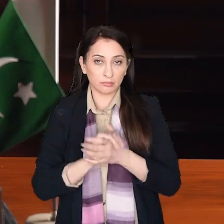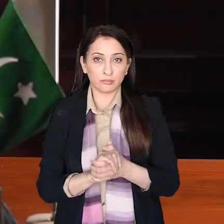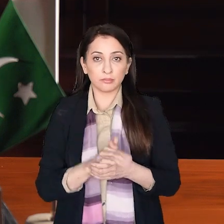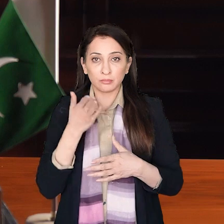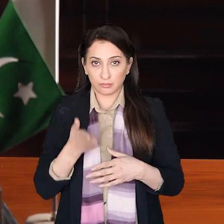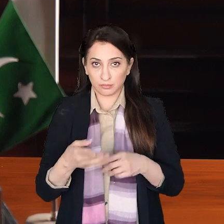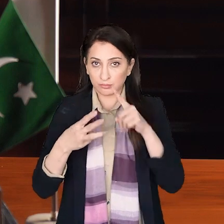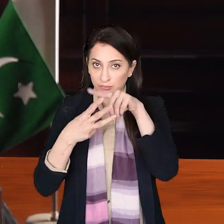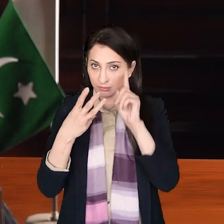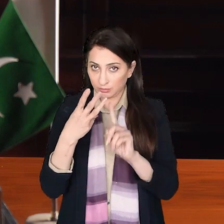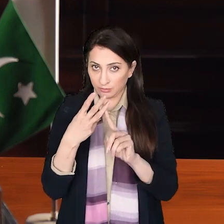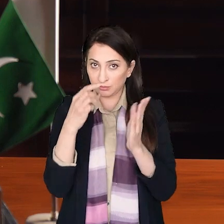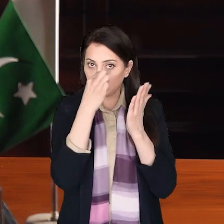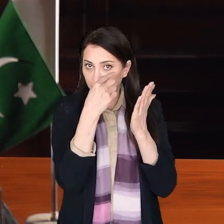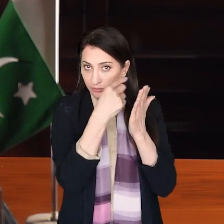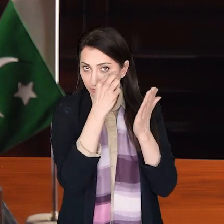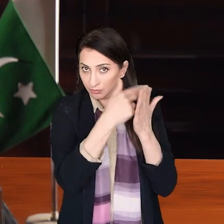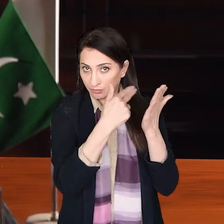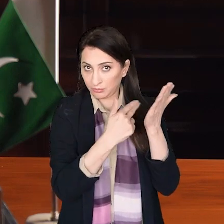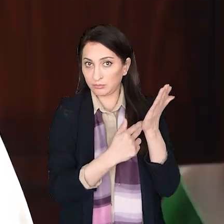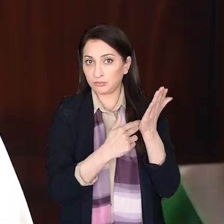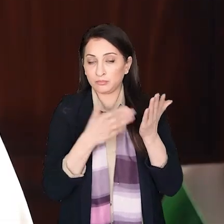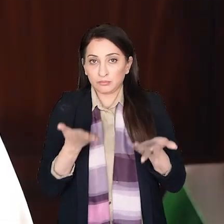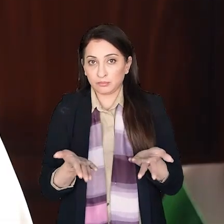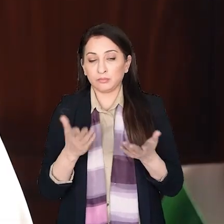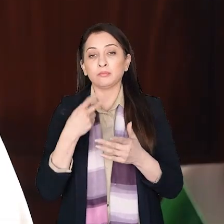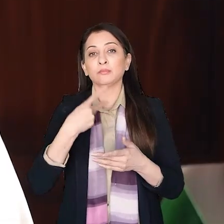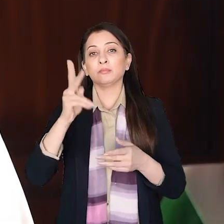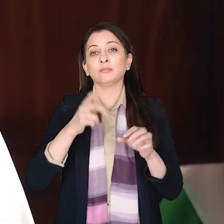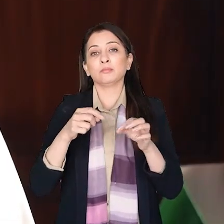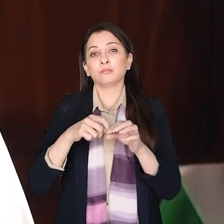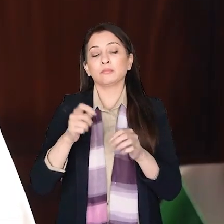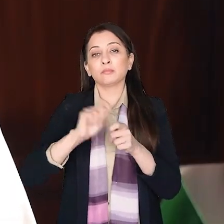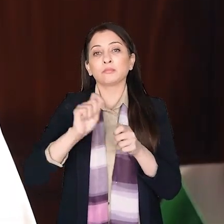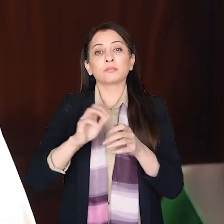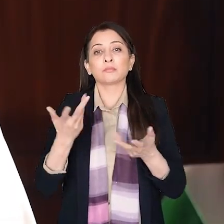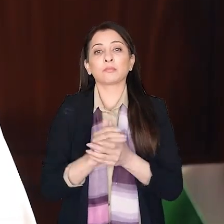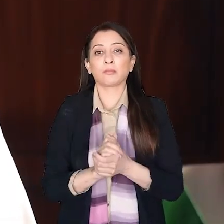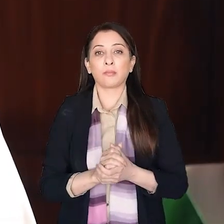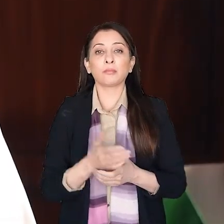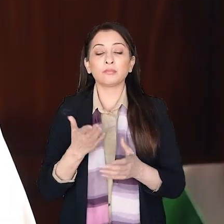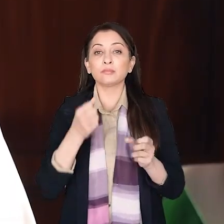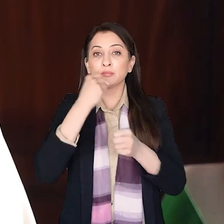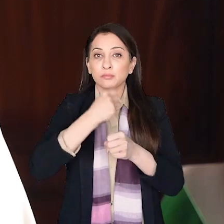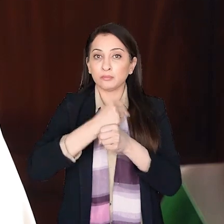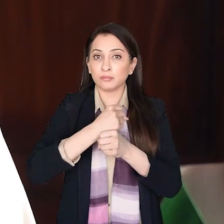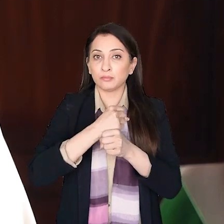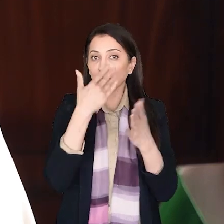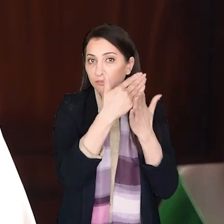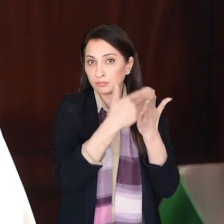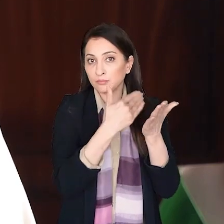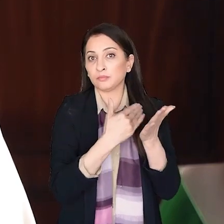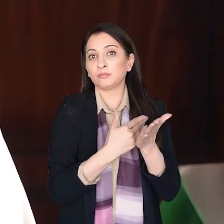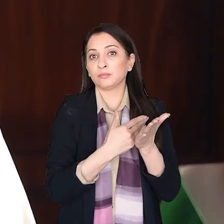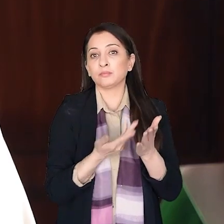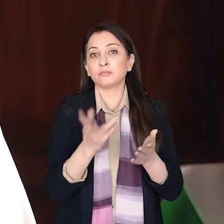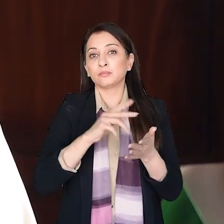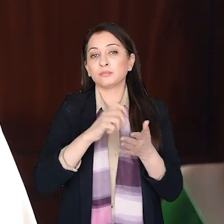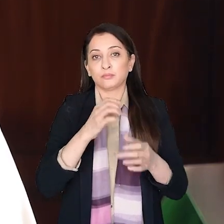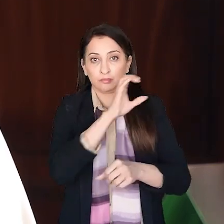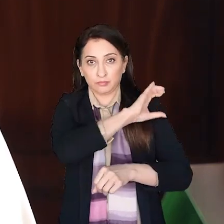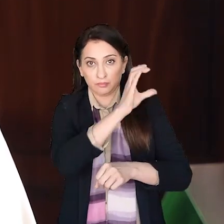the three phases that I wish to divide sustainable manufacturing in are government regulations, policies, and the energy